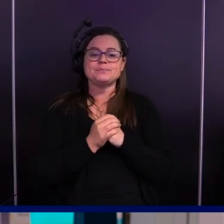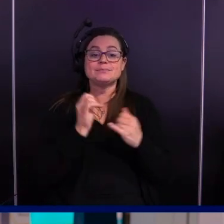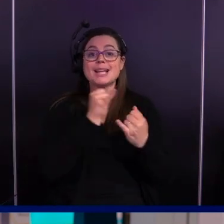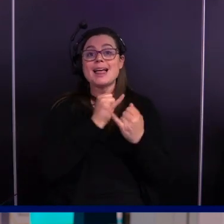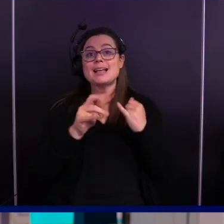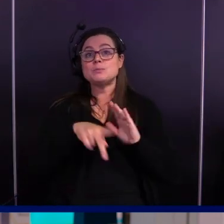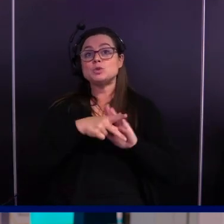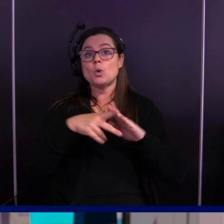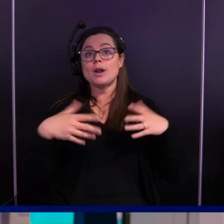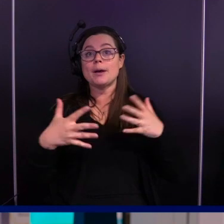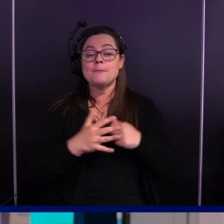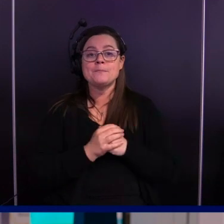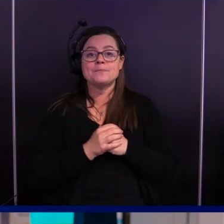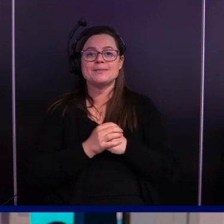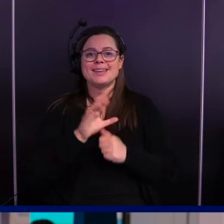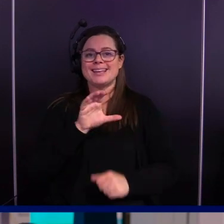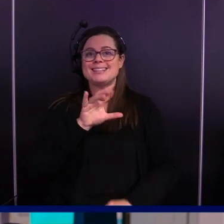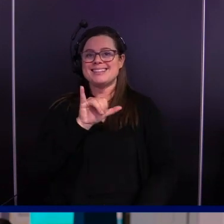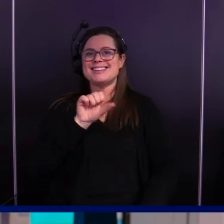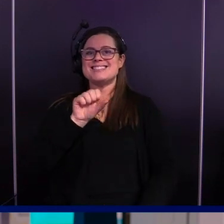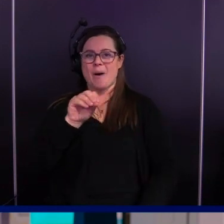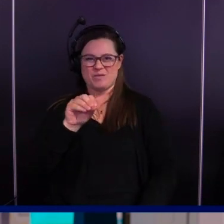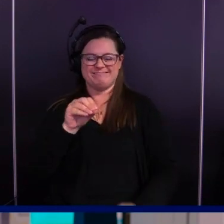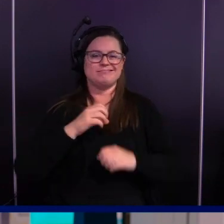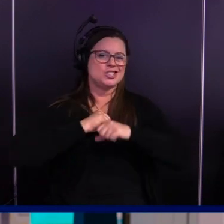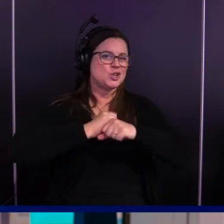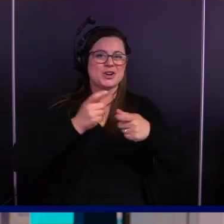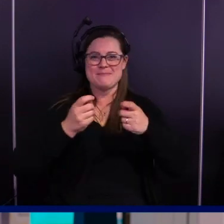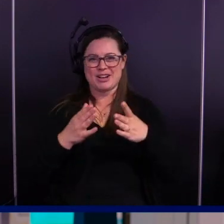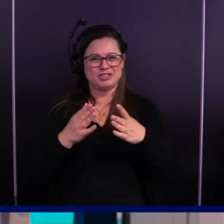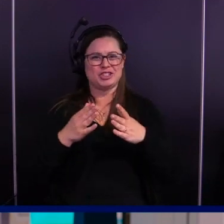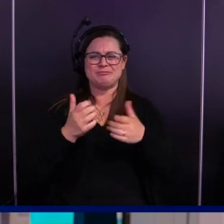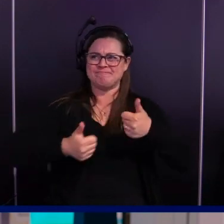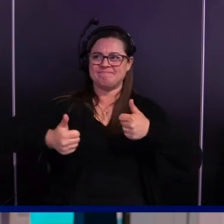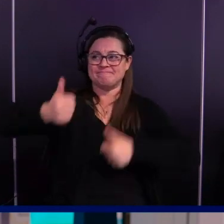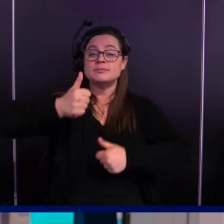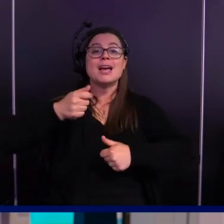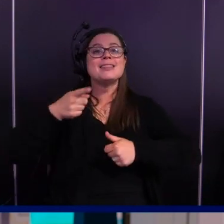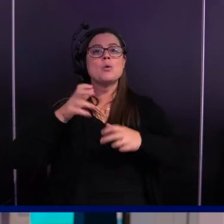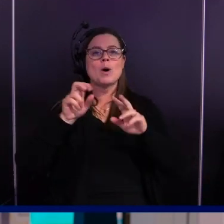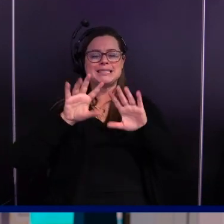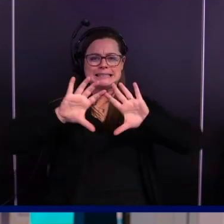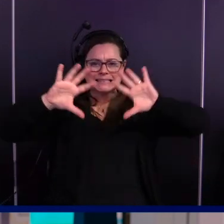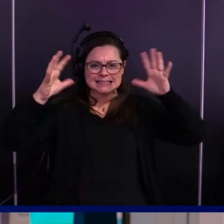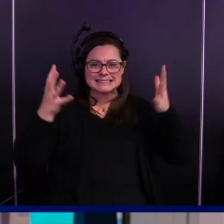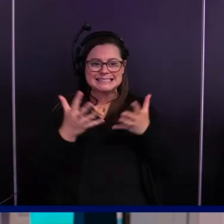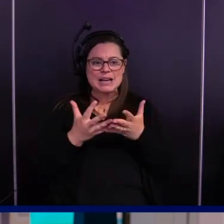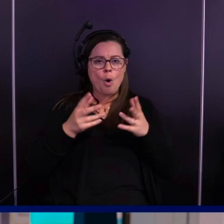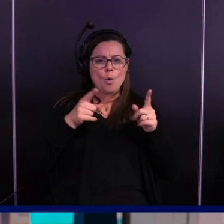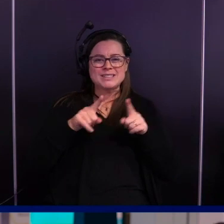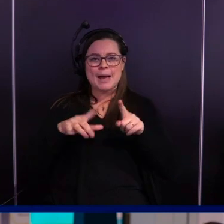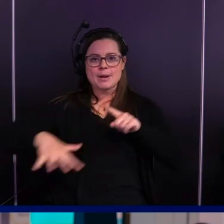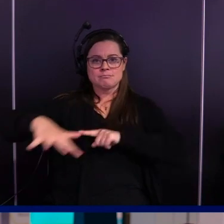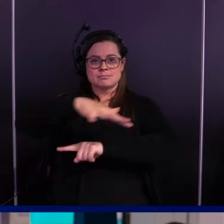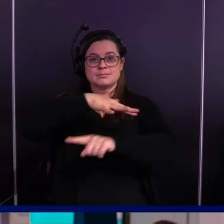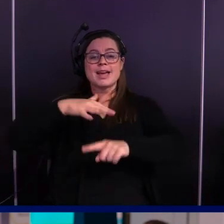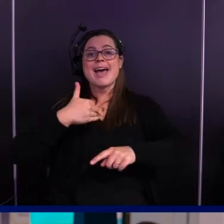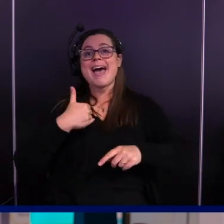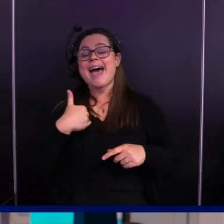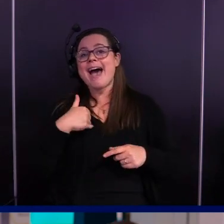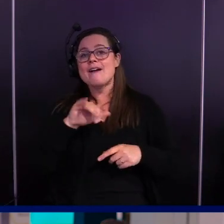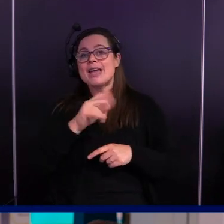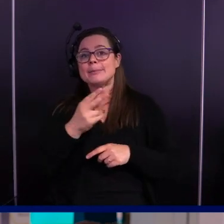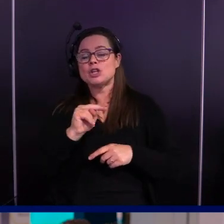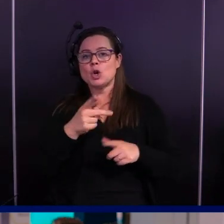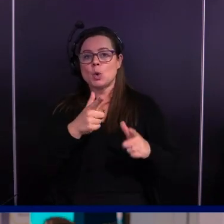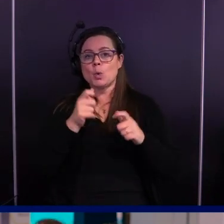basically CISO or a security manager. They want to see overall picture, right? We have Amazon QuickSight.